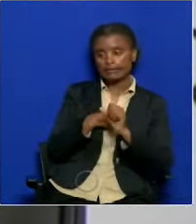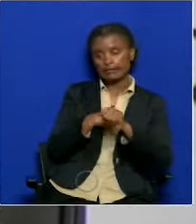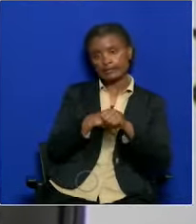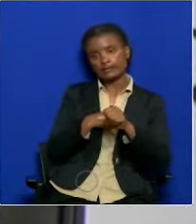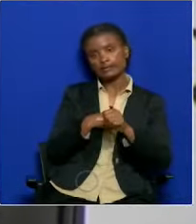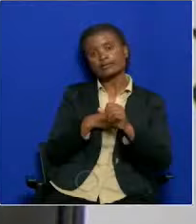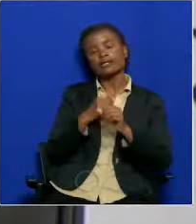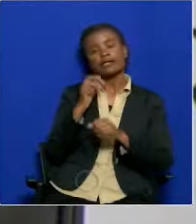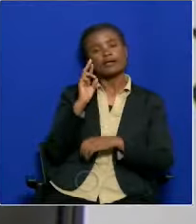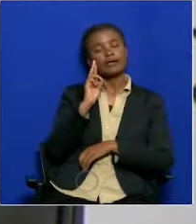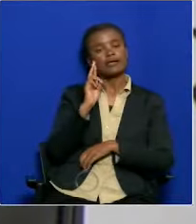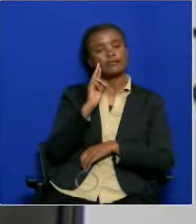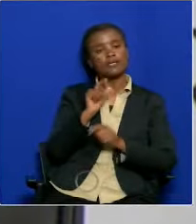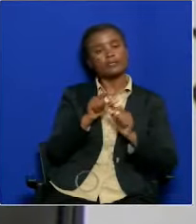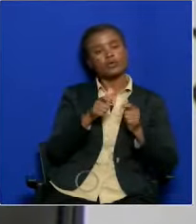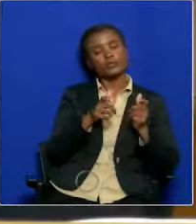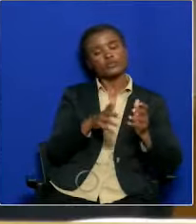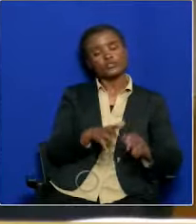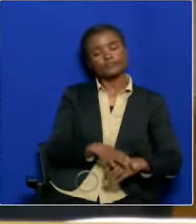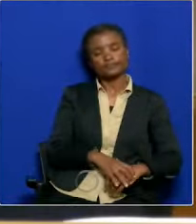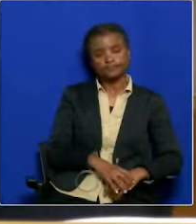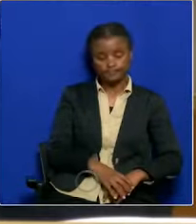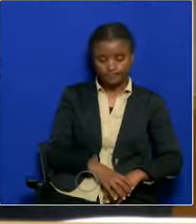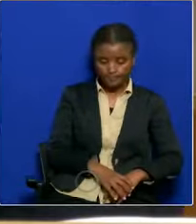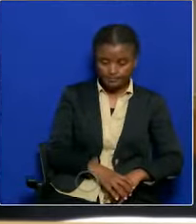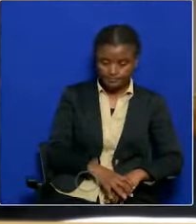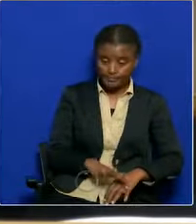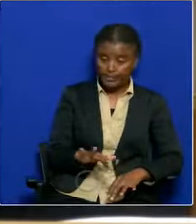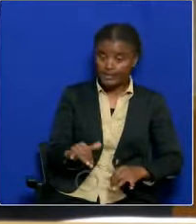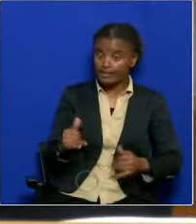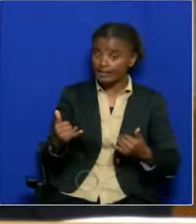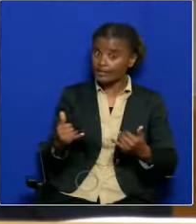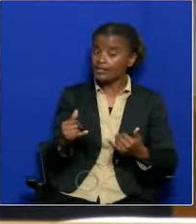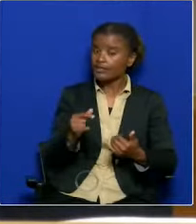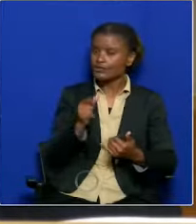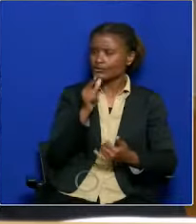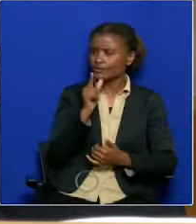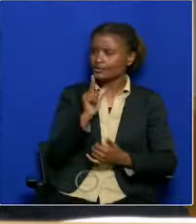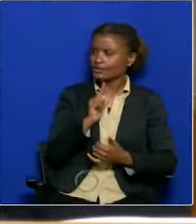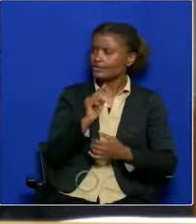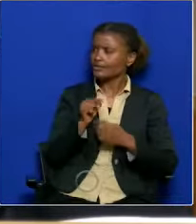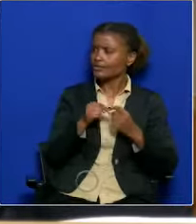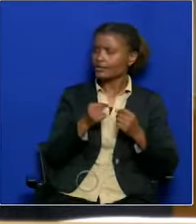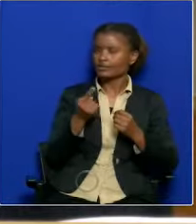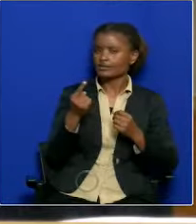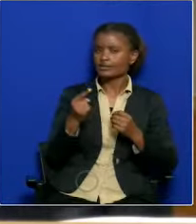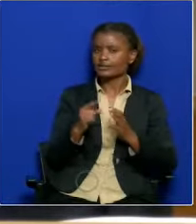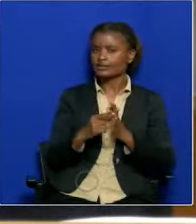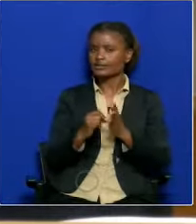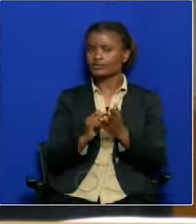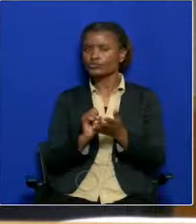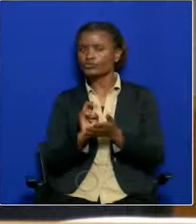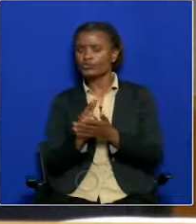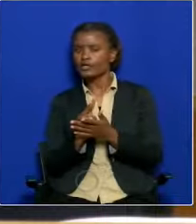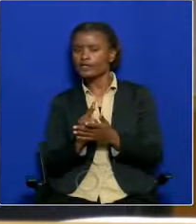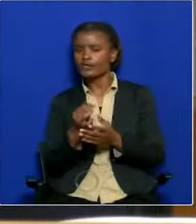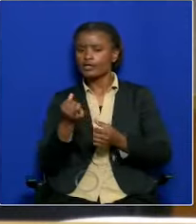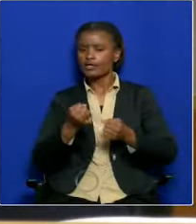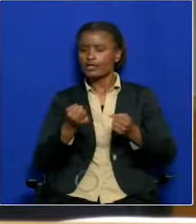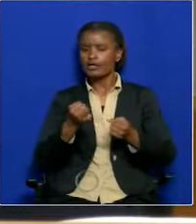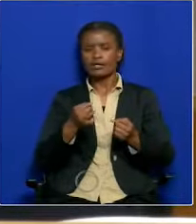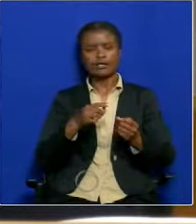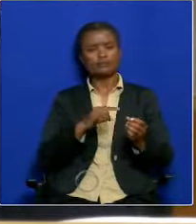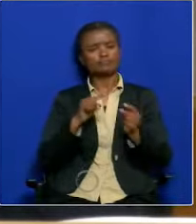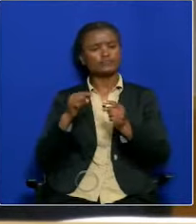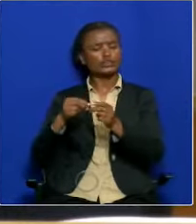Commissioner. Yes. Now you are beginning to tell us something about the 12th and the car having been taken in on the 12th, and you, out of